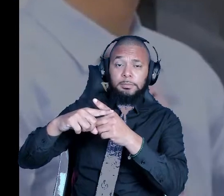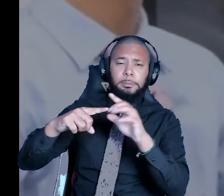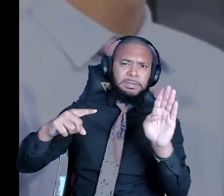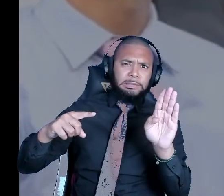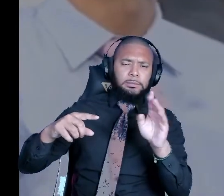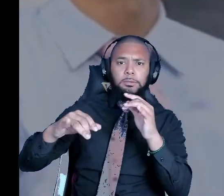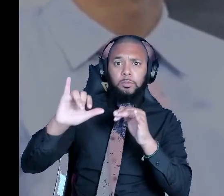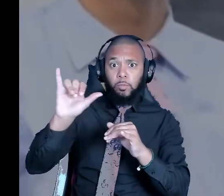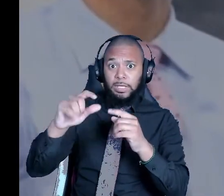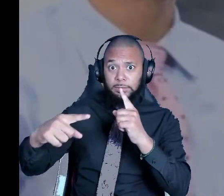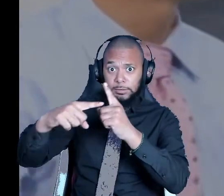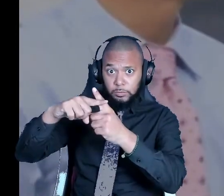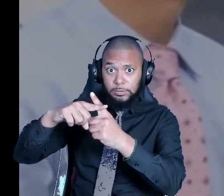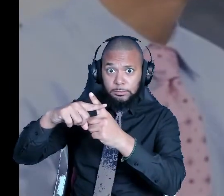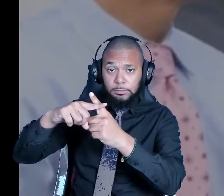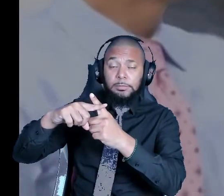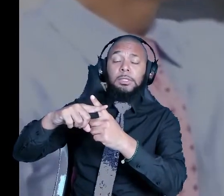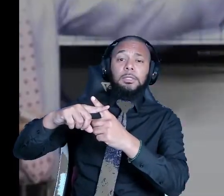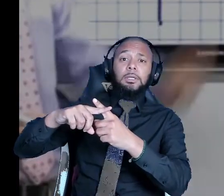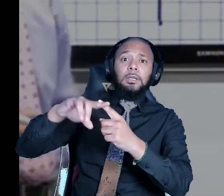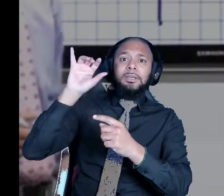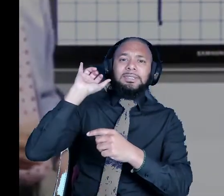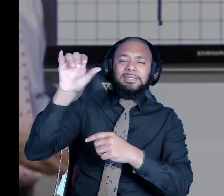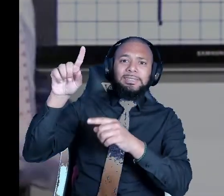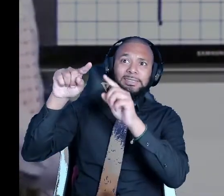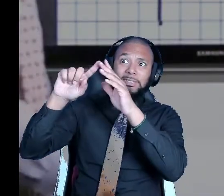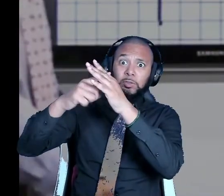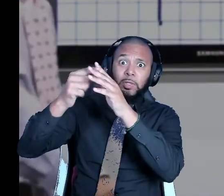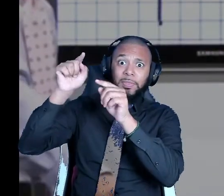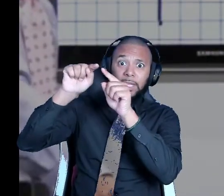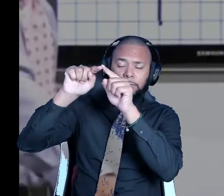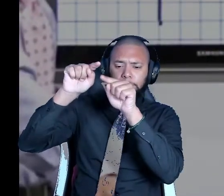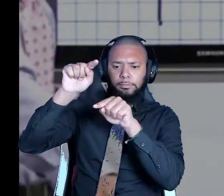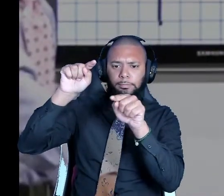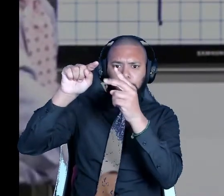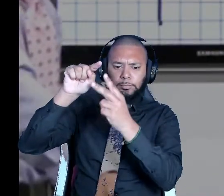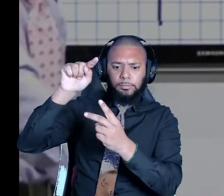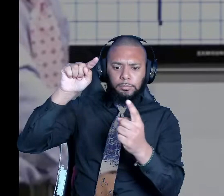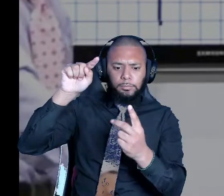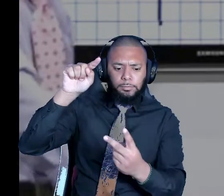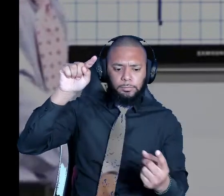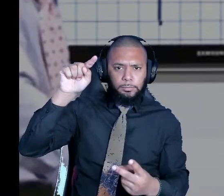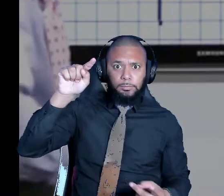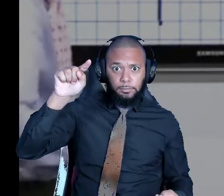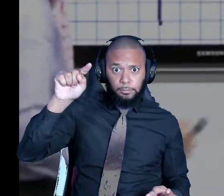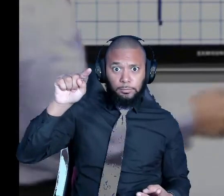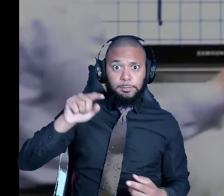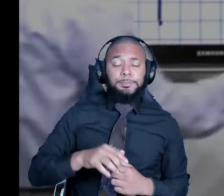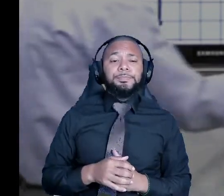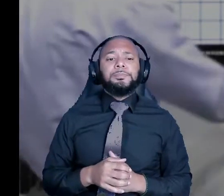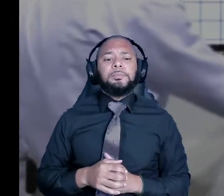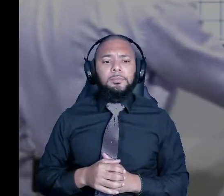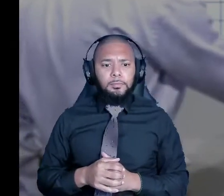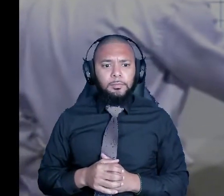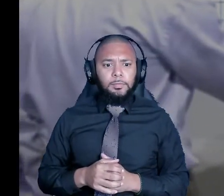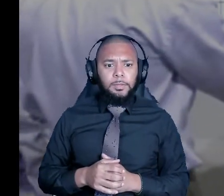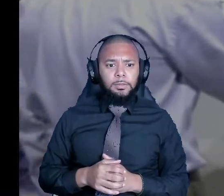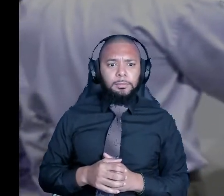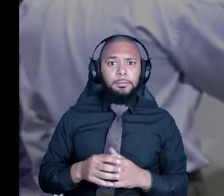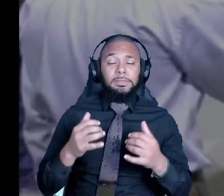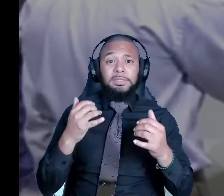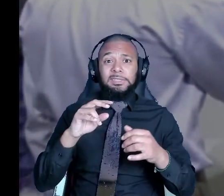They went down 2 and over 1. Now the next line says y equals x minus 2.